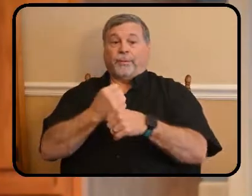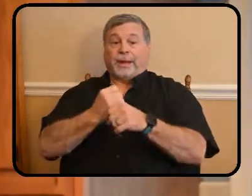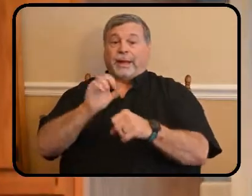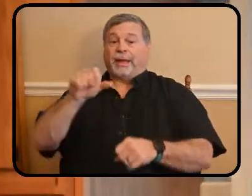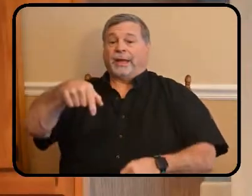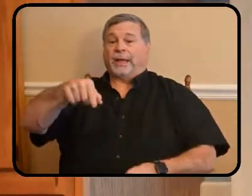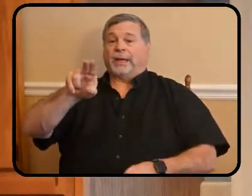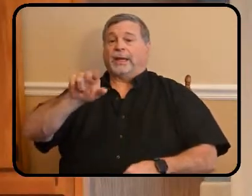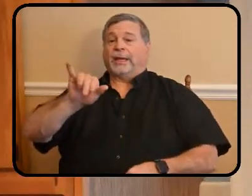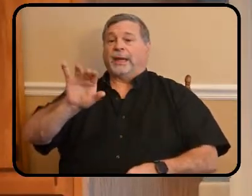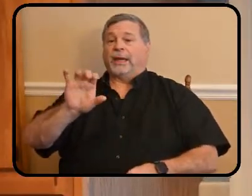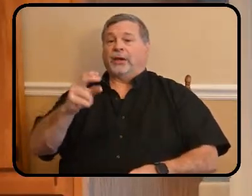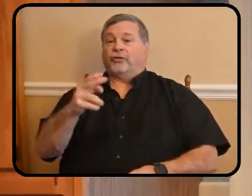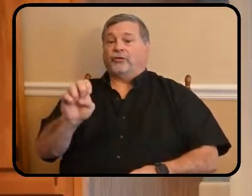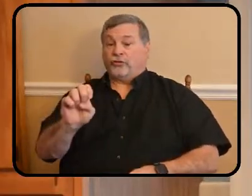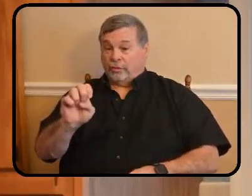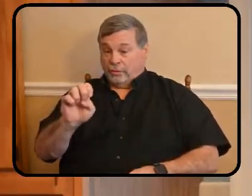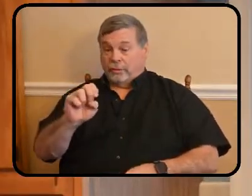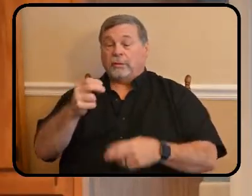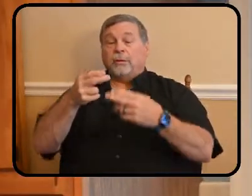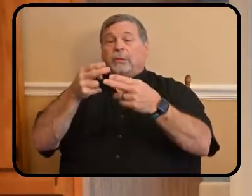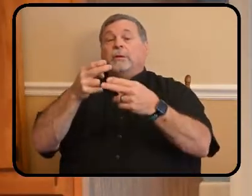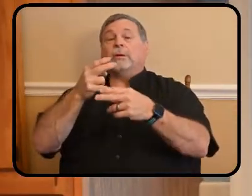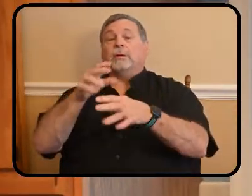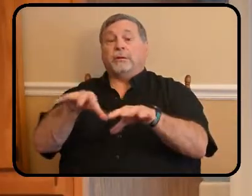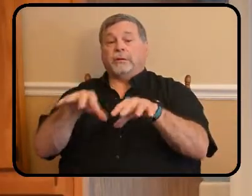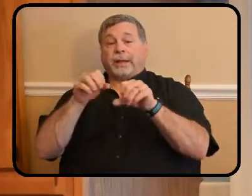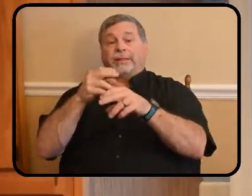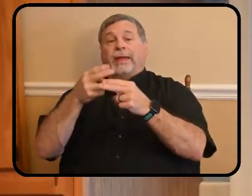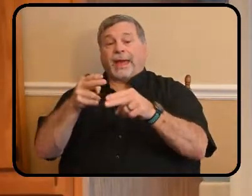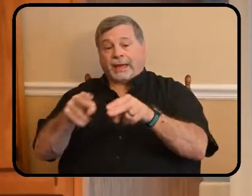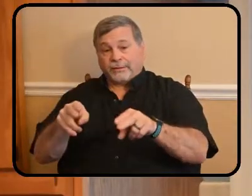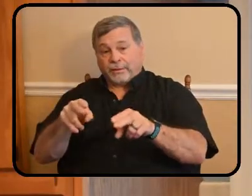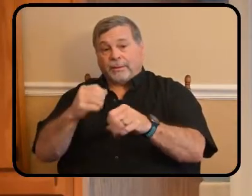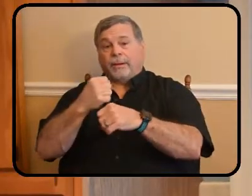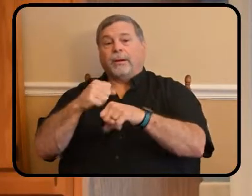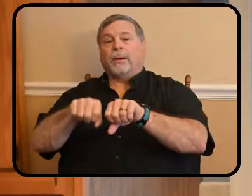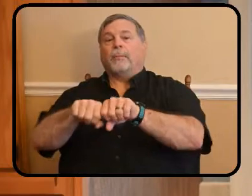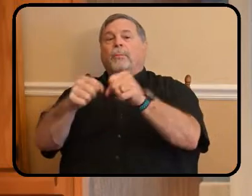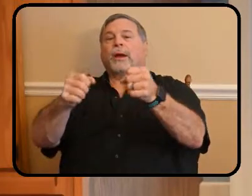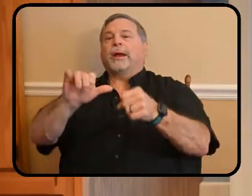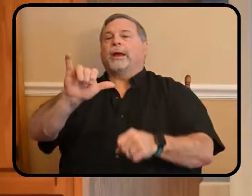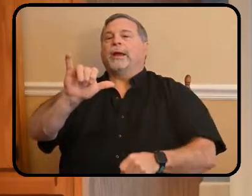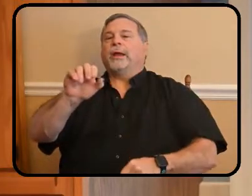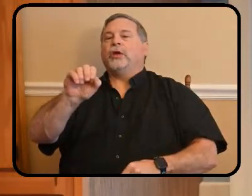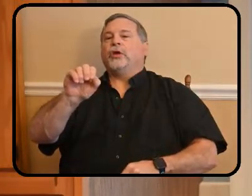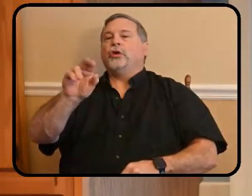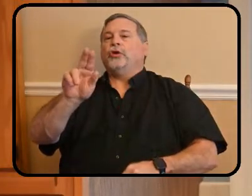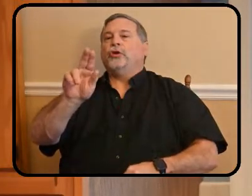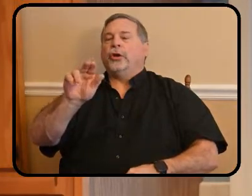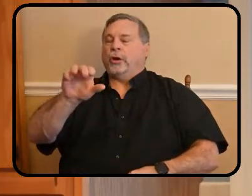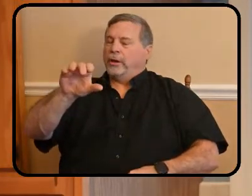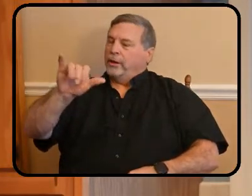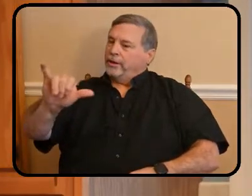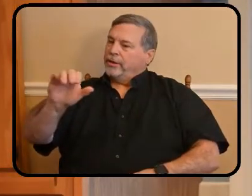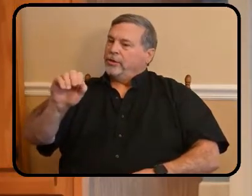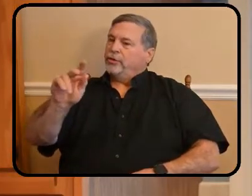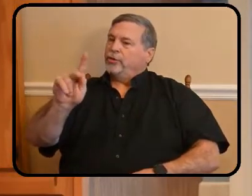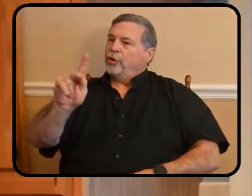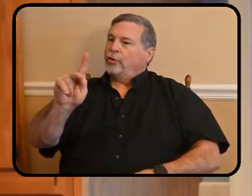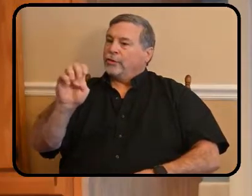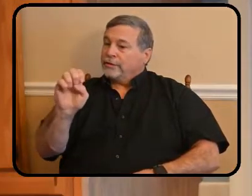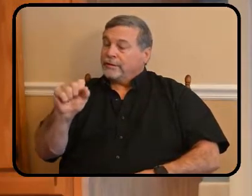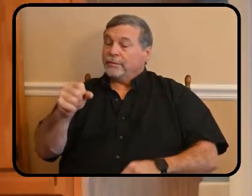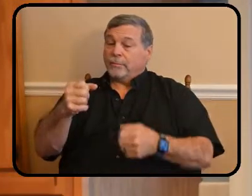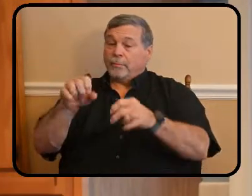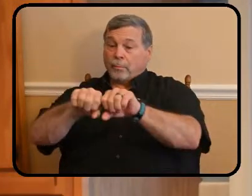do like to take the eggs and I like to break the yolks and kind of give them a little stir in the bowl before we put them